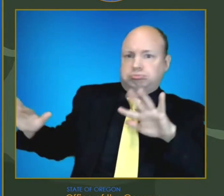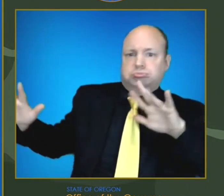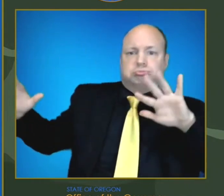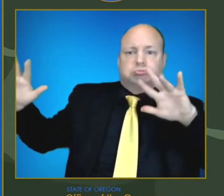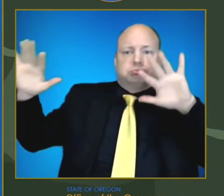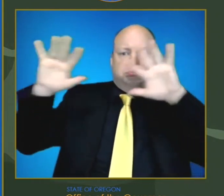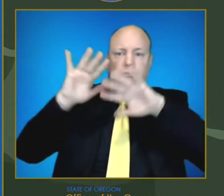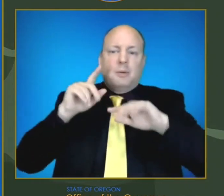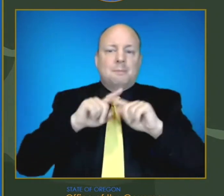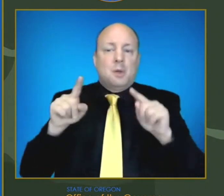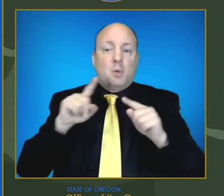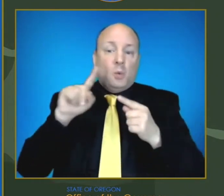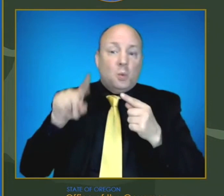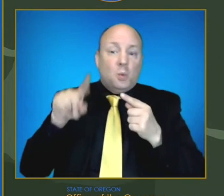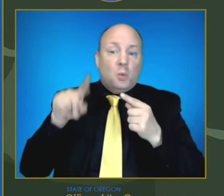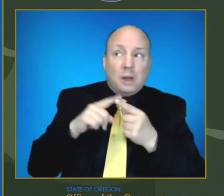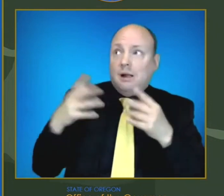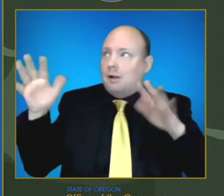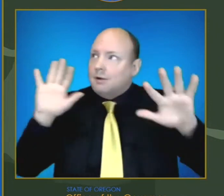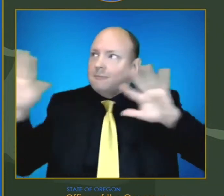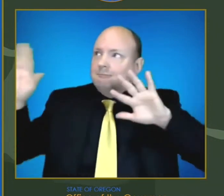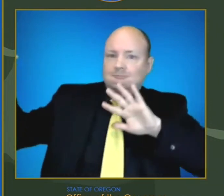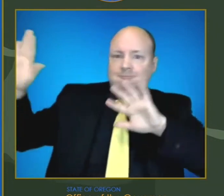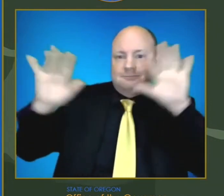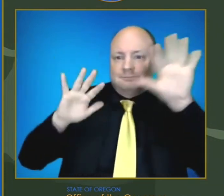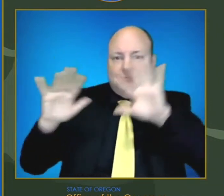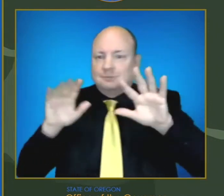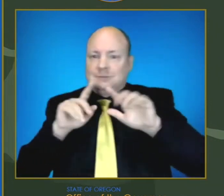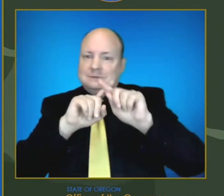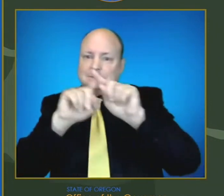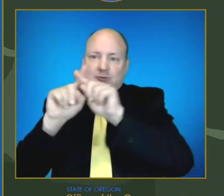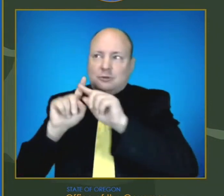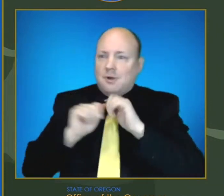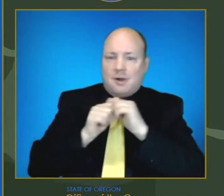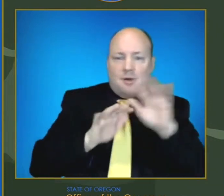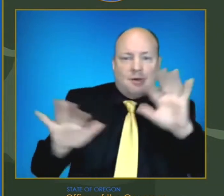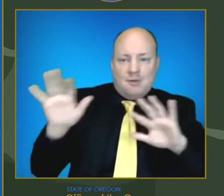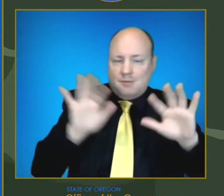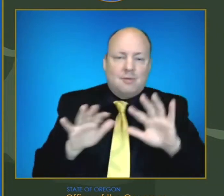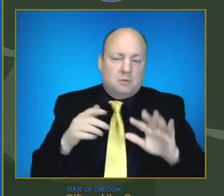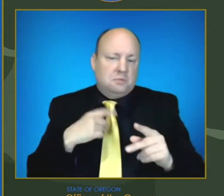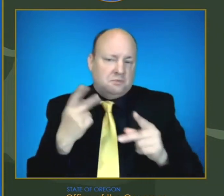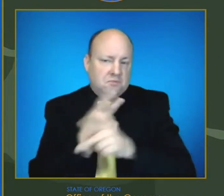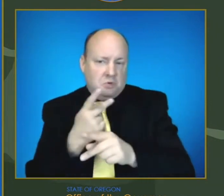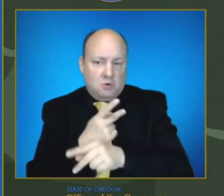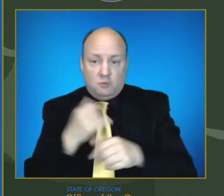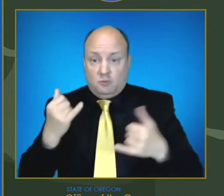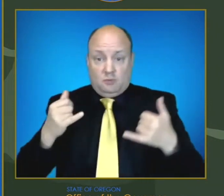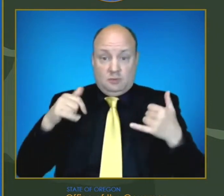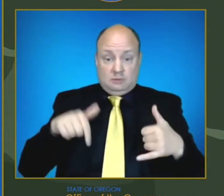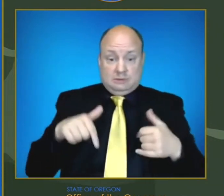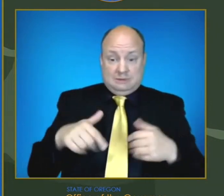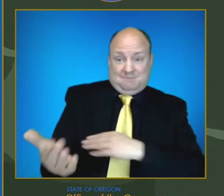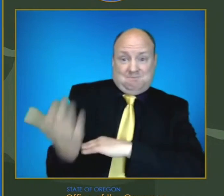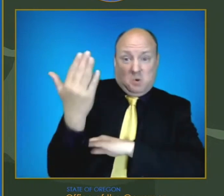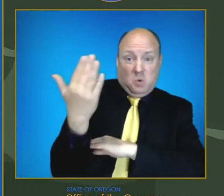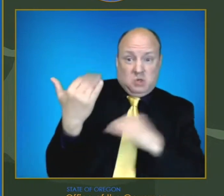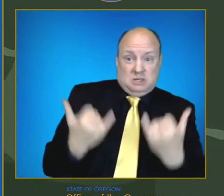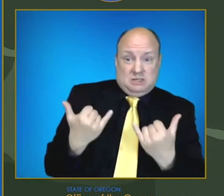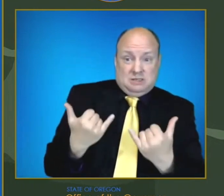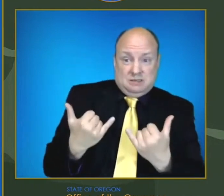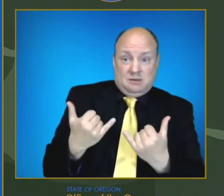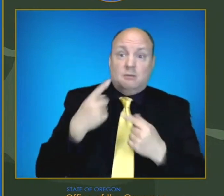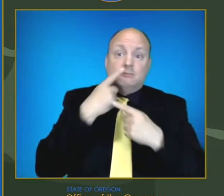into their busy lives. I believe the incentives Governor Brown announced this morning will encourage many Oregonians to prioritize getting vaccinated in the